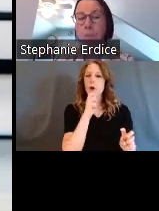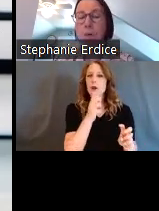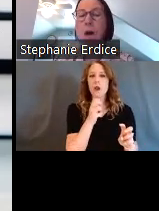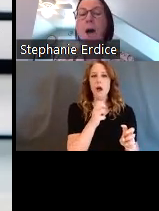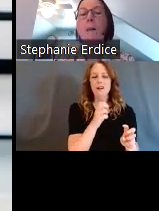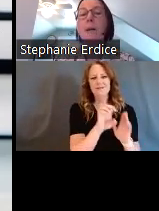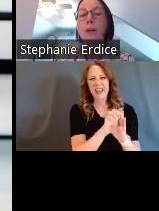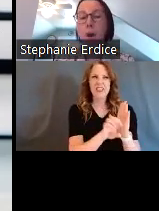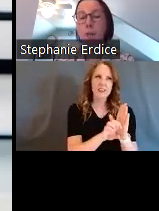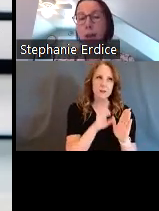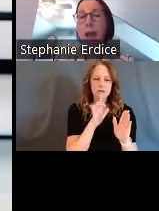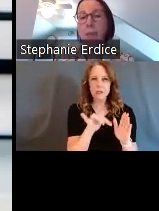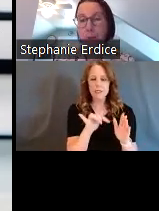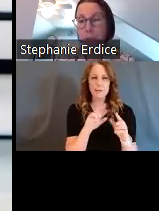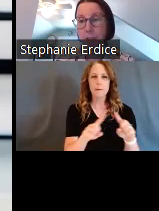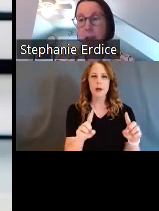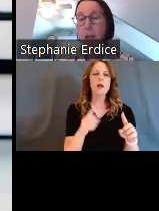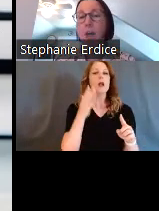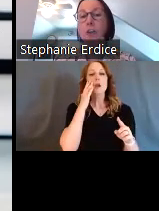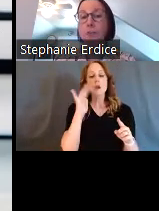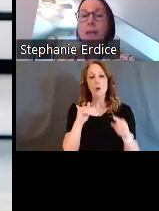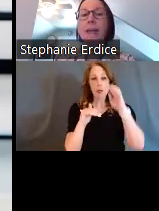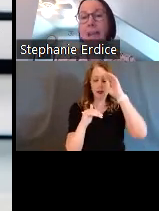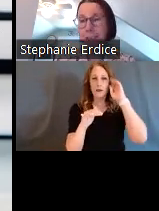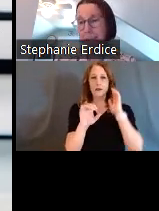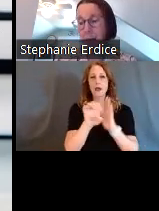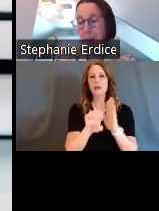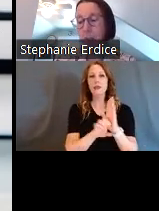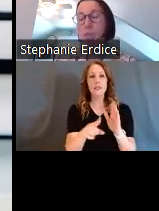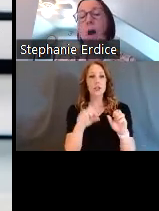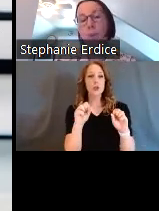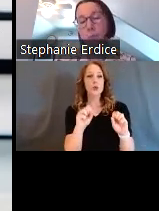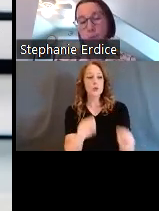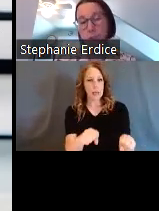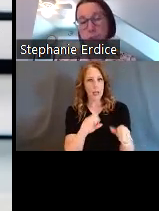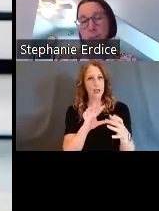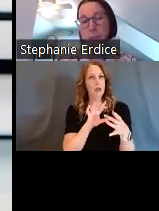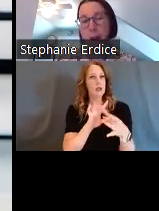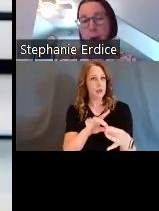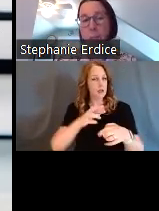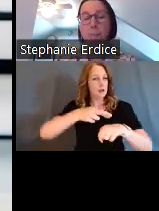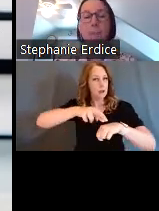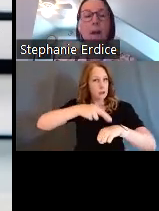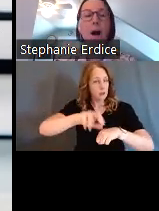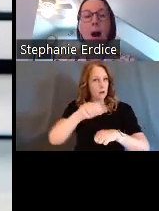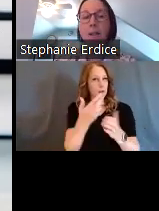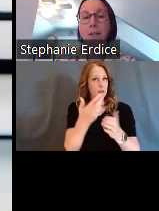ethical principle, but know that ethically, you can connect them to other resources that may